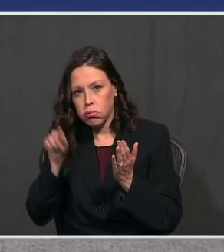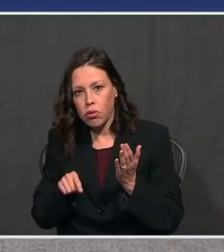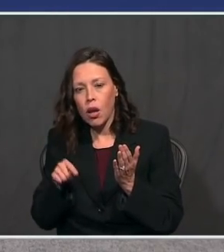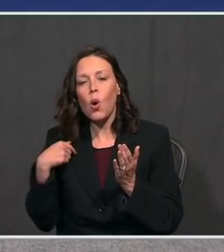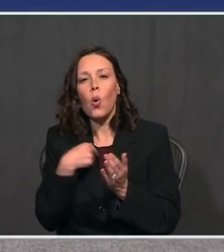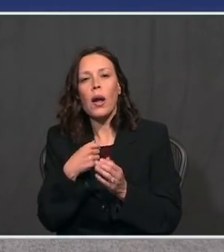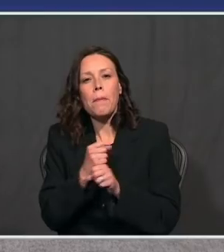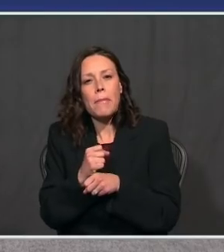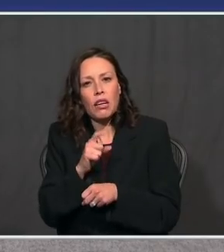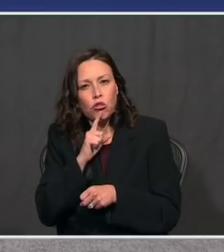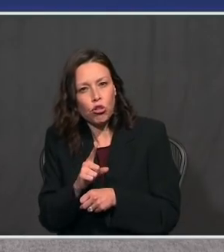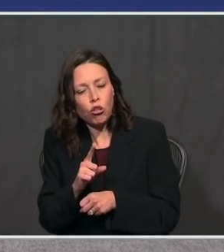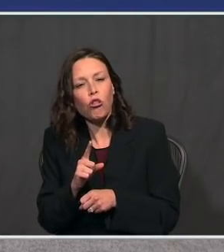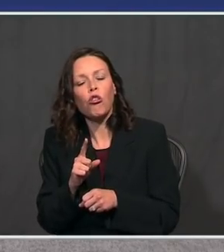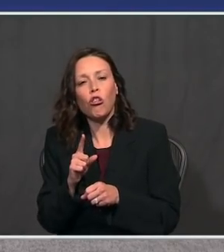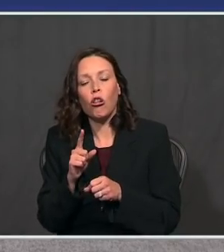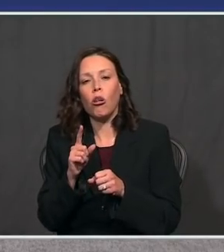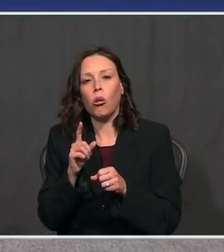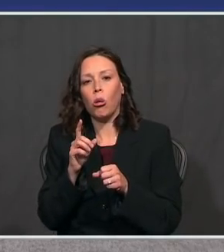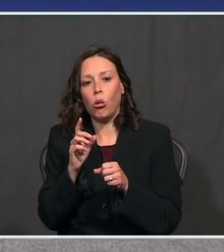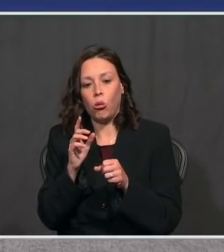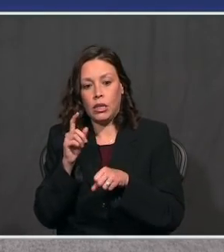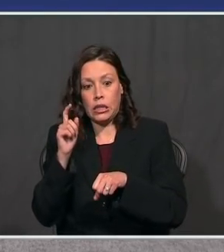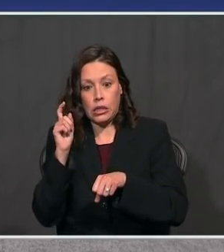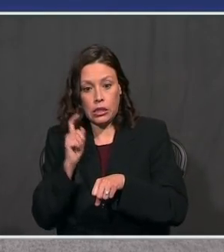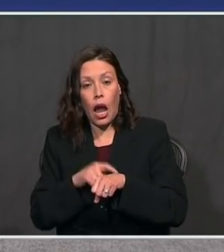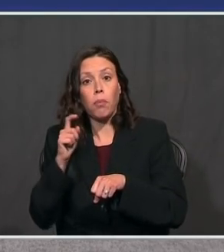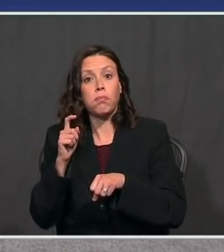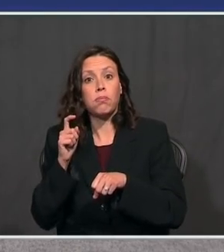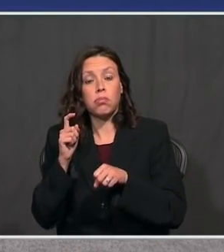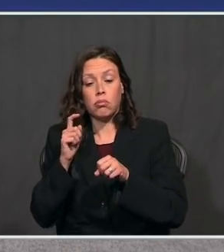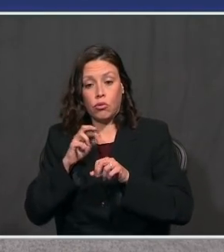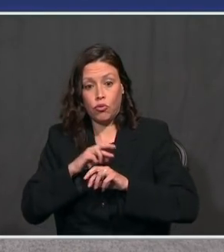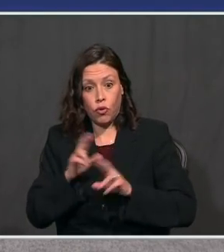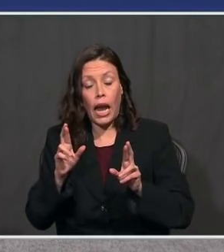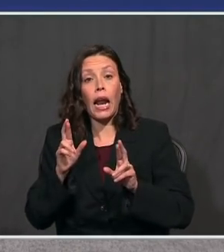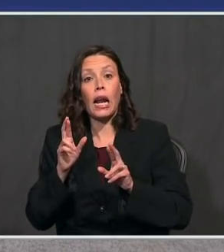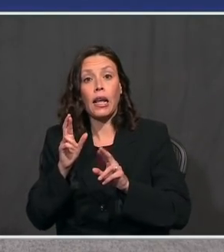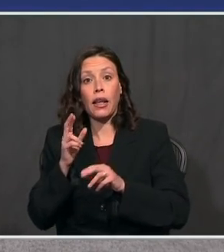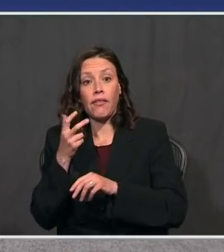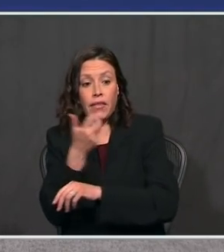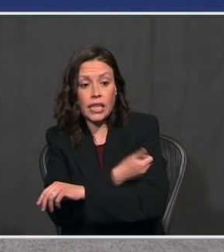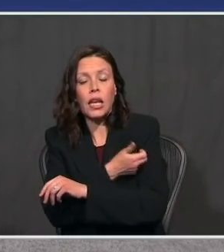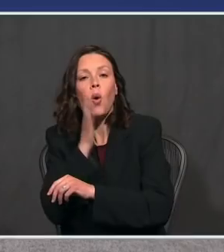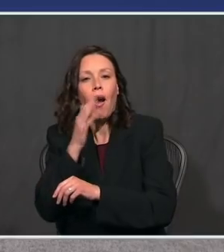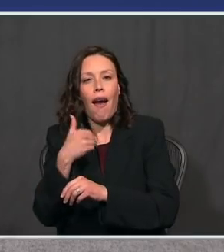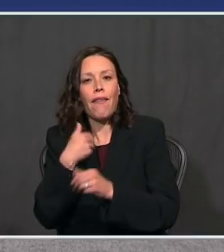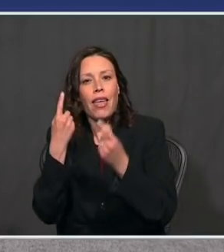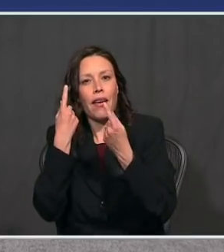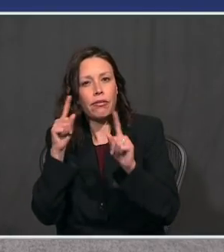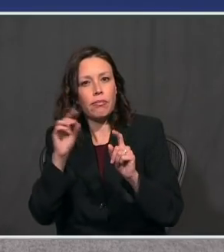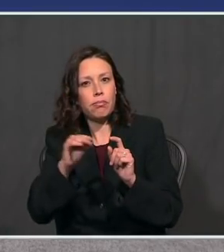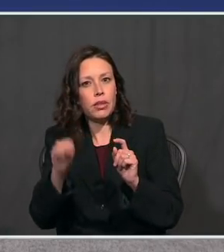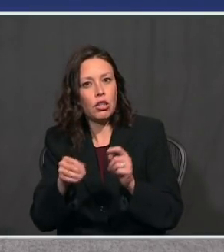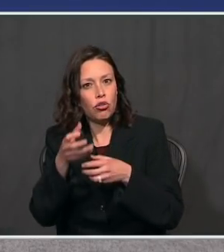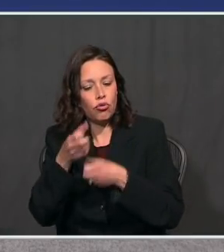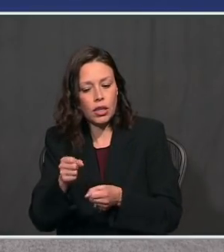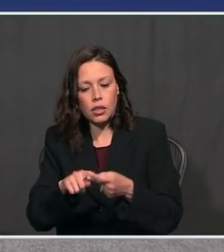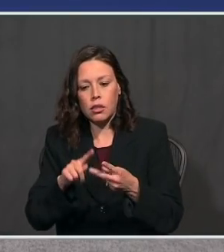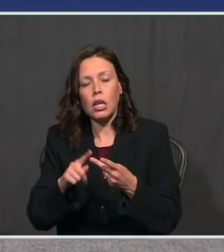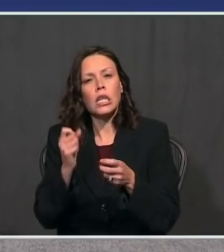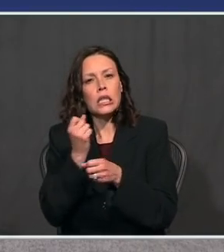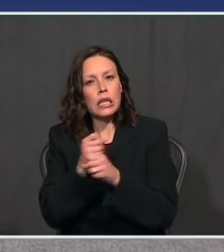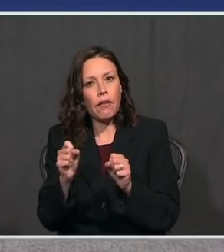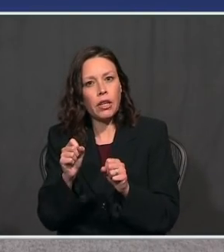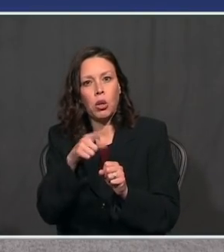that when it comes through this process, we're going to have a vaccine that has efficacy that we can trust, safety that we can